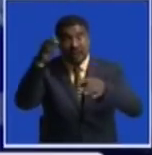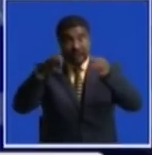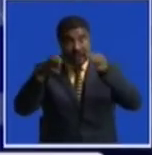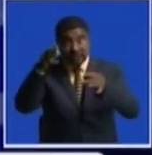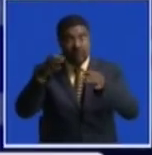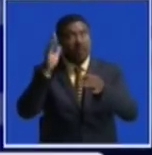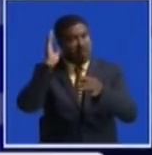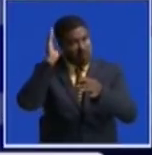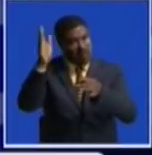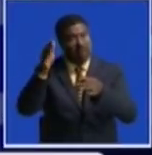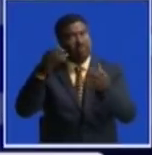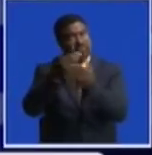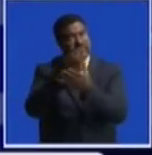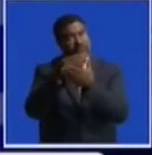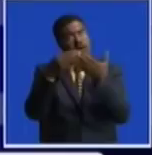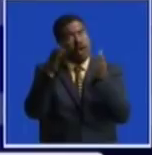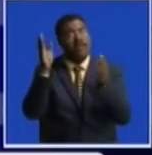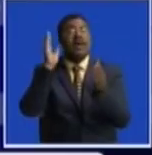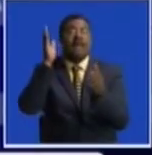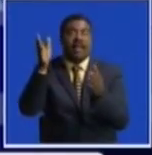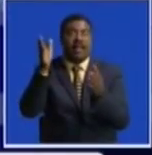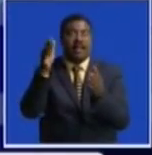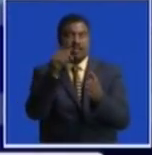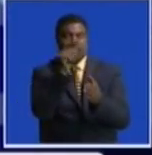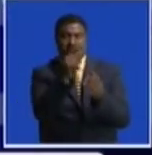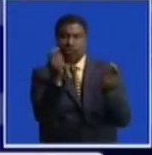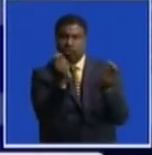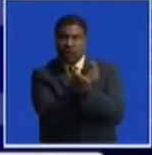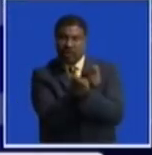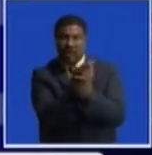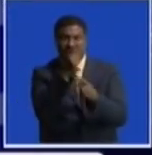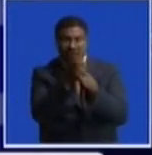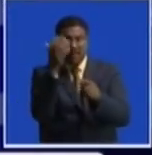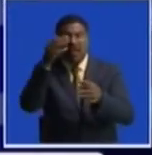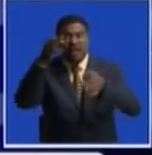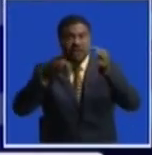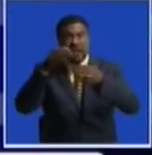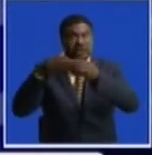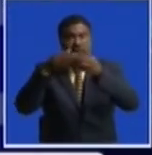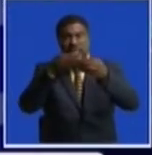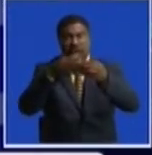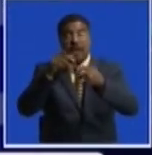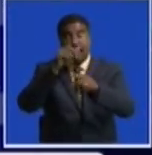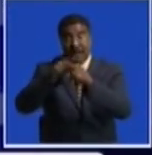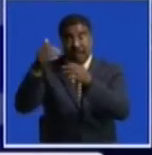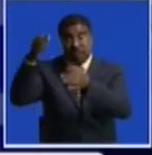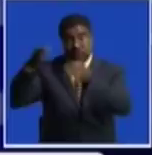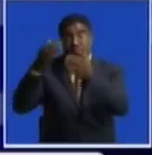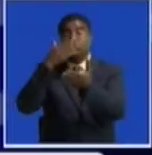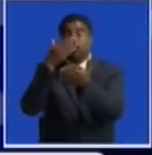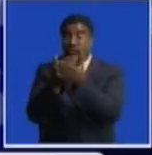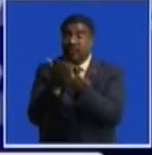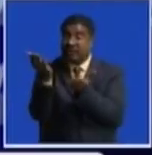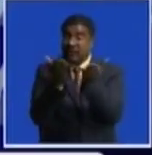for Zambia. Justice Mambilima says the change in adjudication from being judge-driven to the newly predictable justice delivery